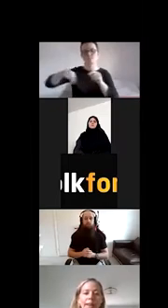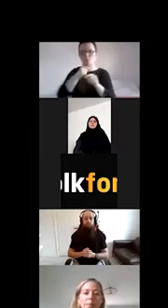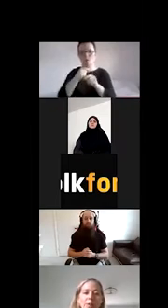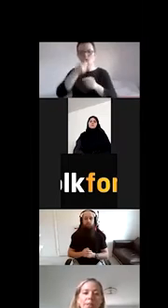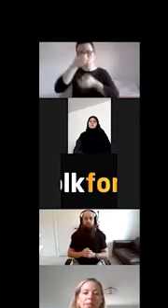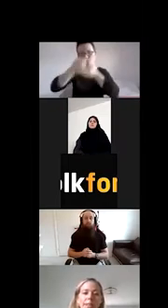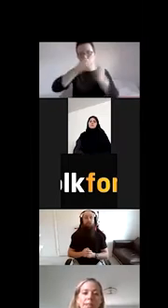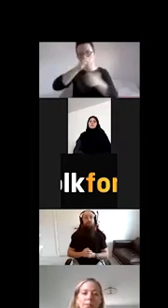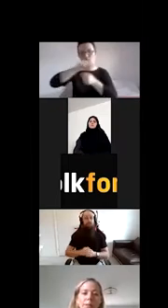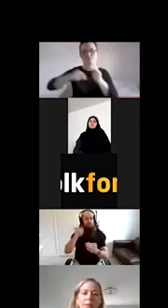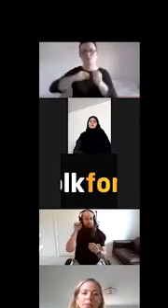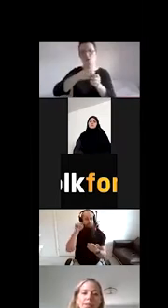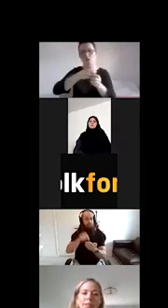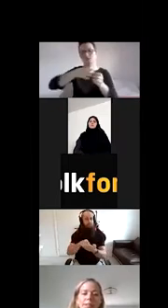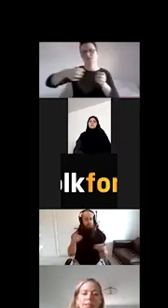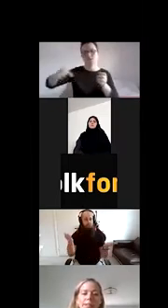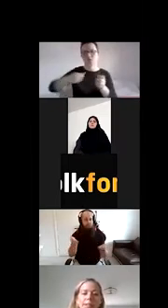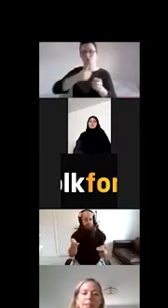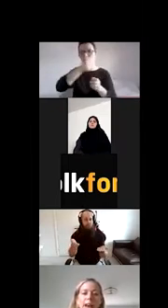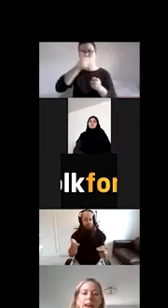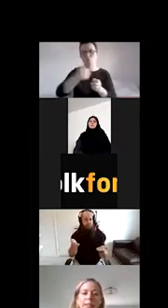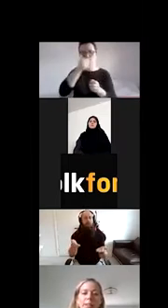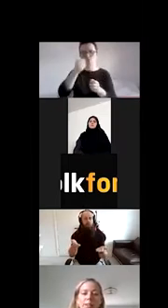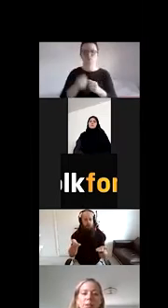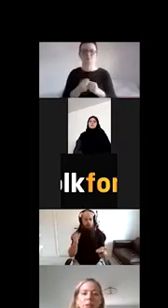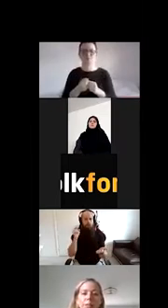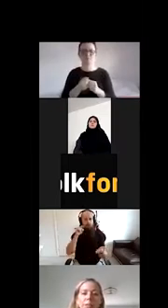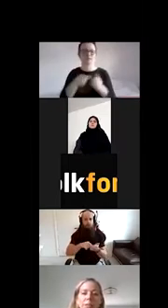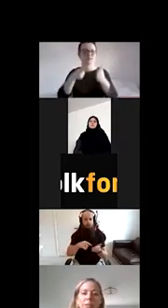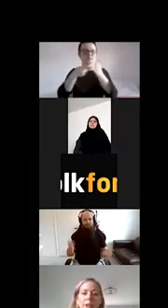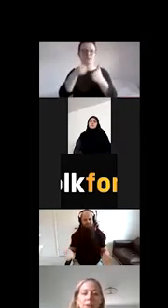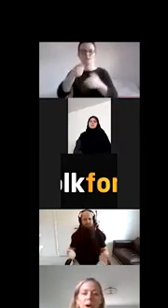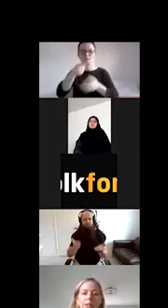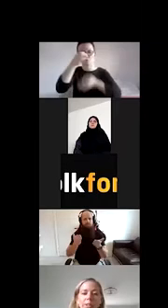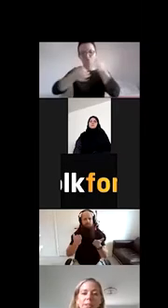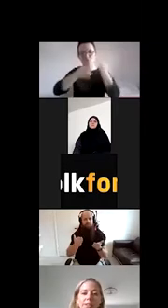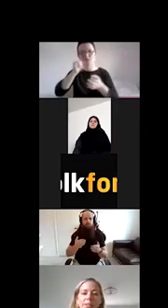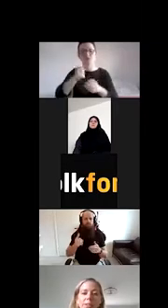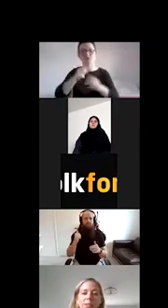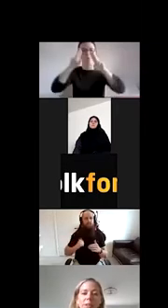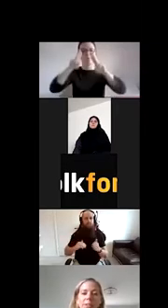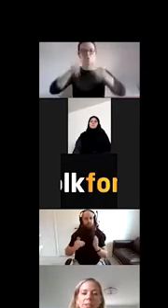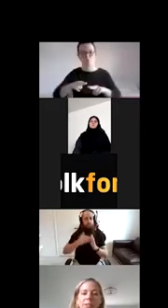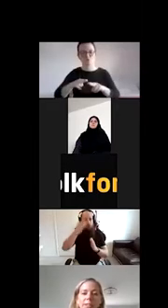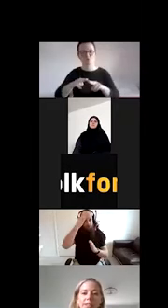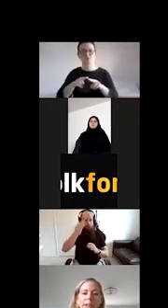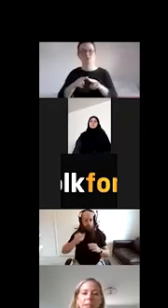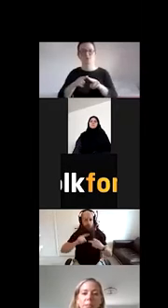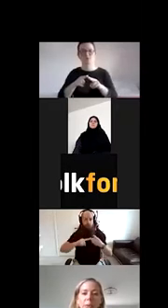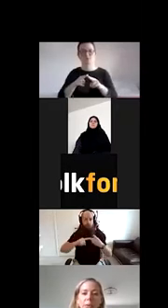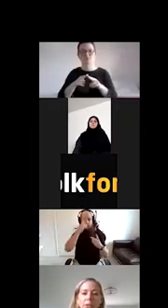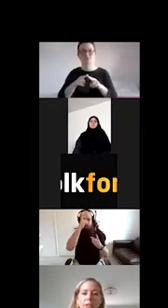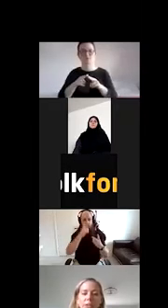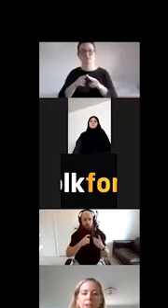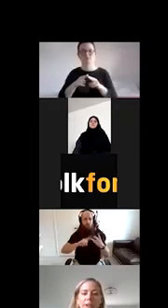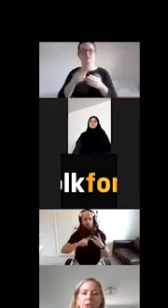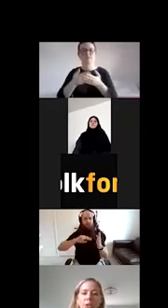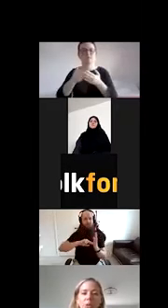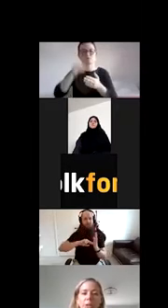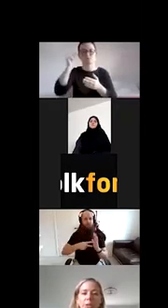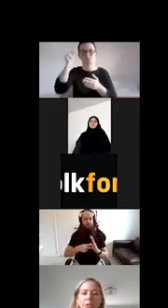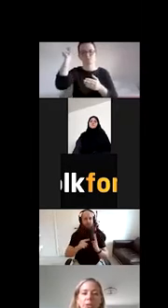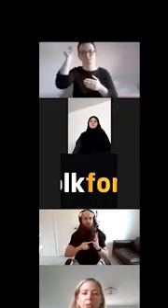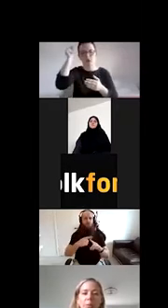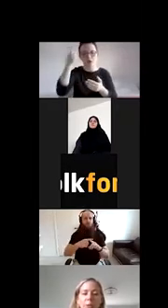And the aim of this study has been to facilitate access to knowledge, policies, strategies, and approaches